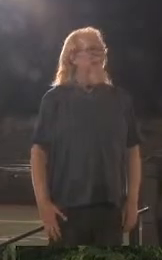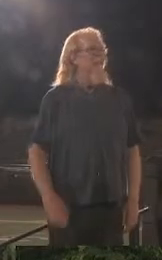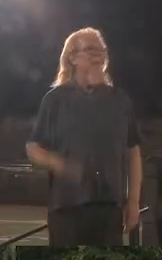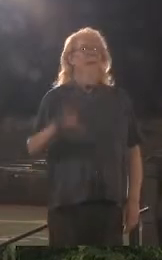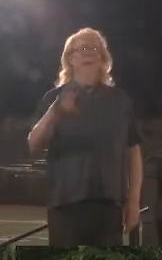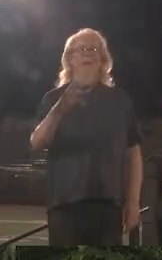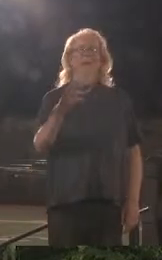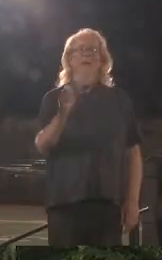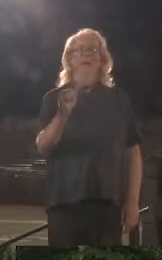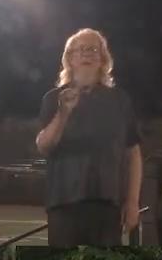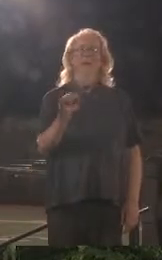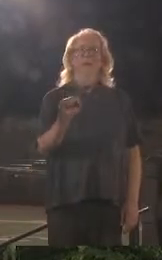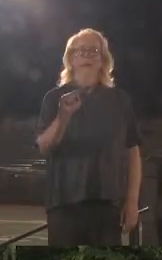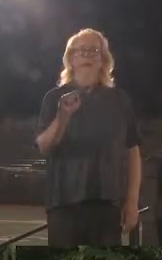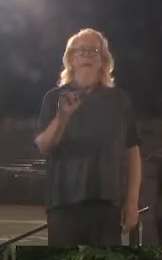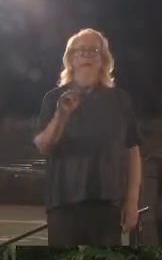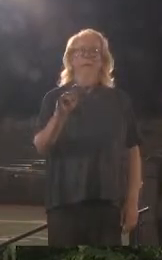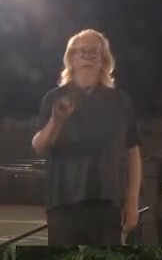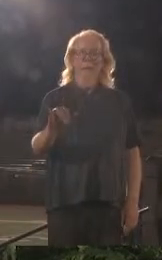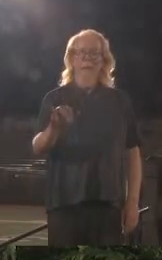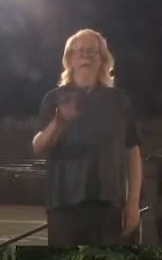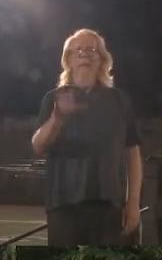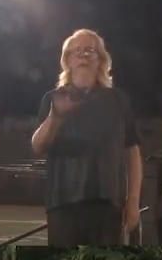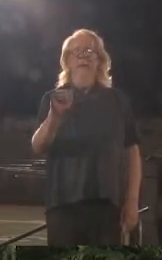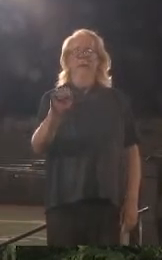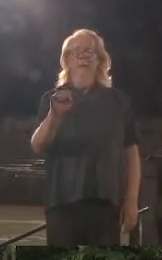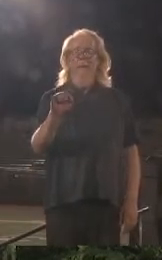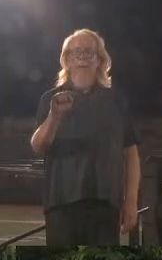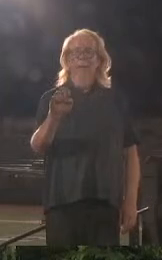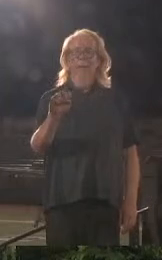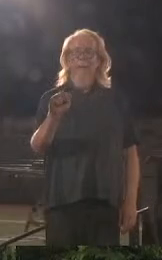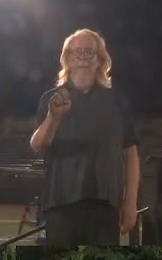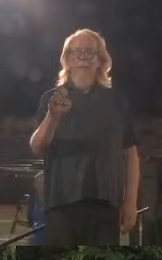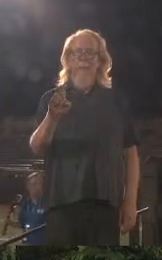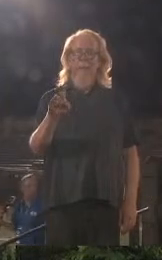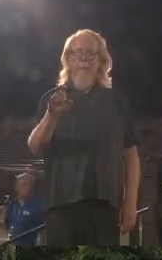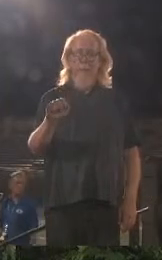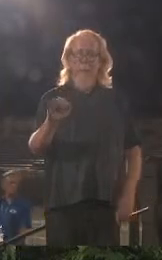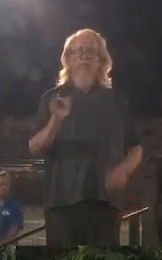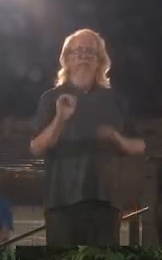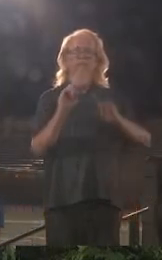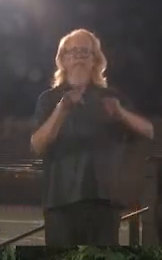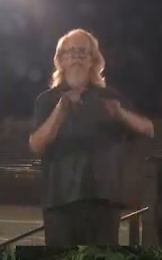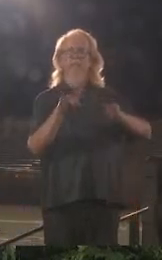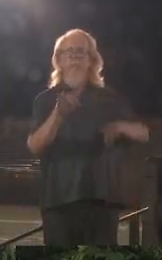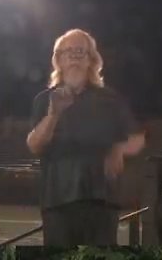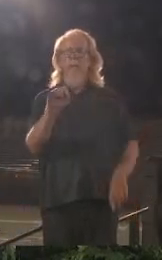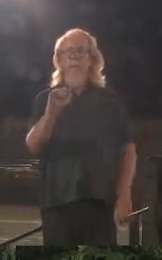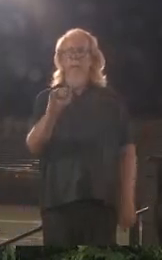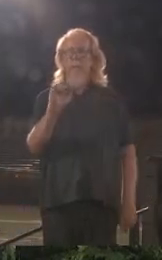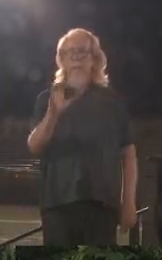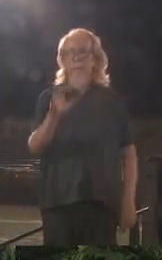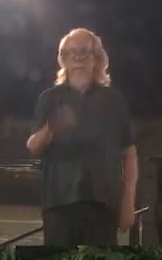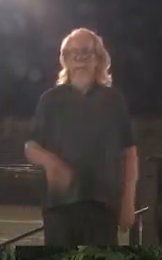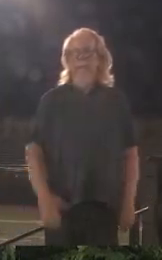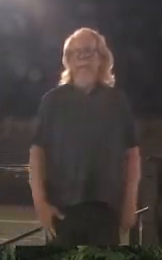Chastity Hope Castaneda will be attending San Antonio College.